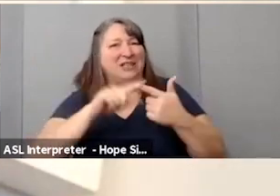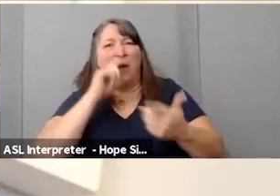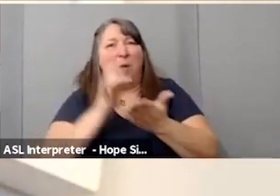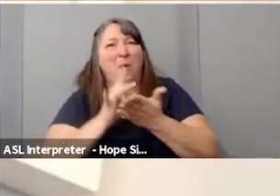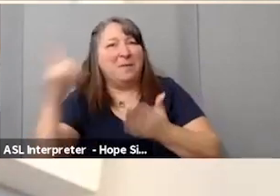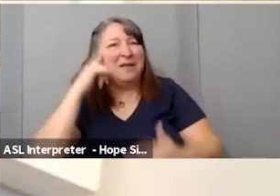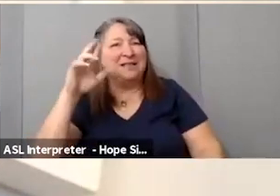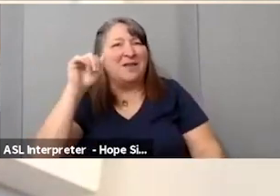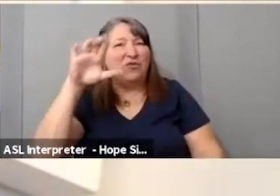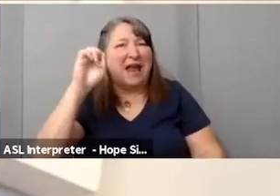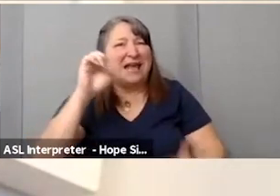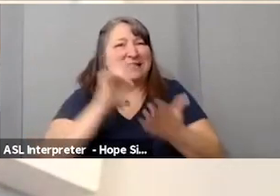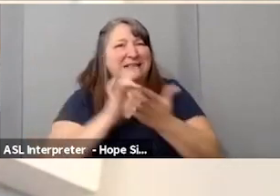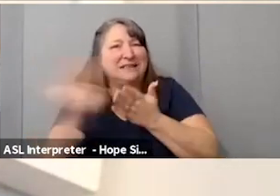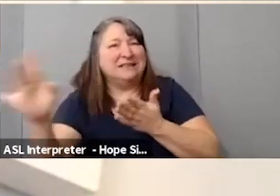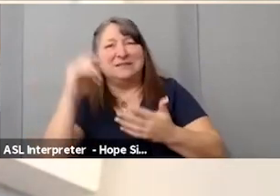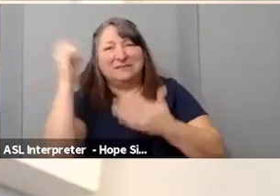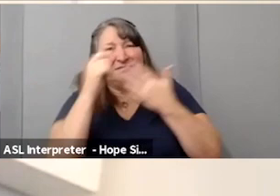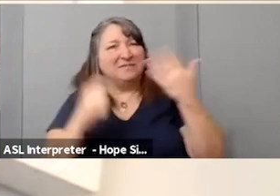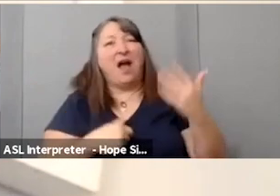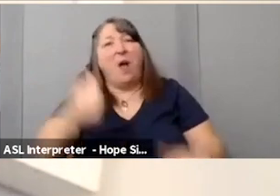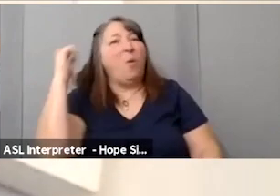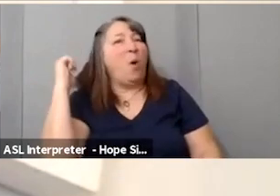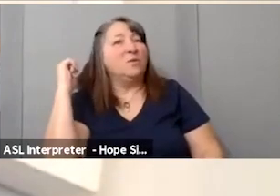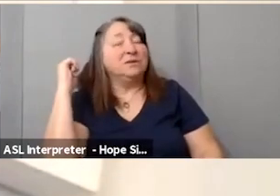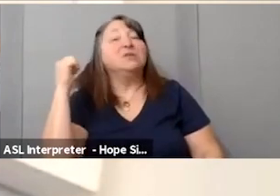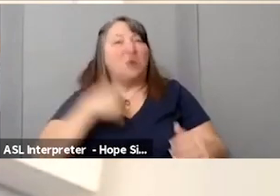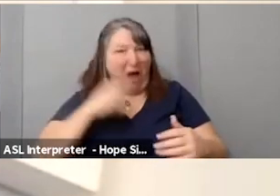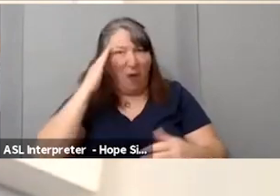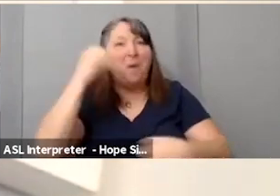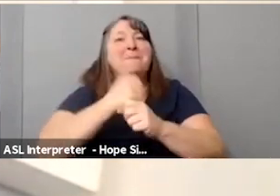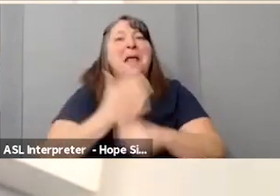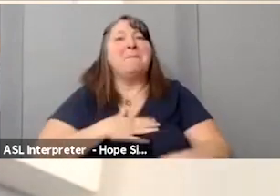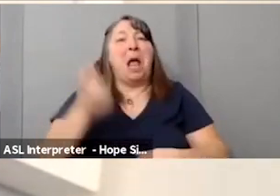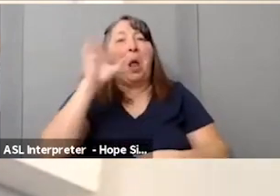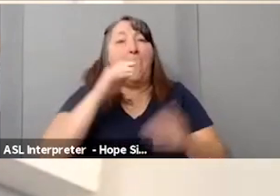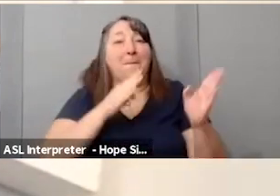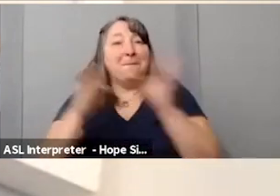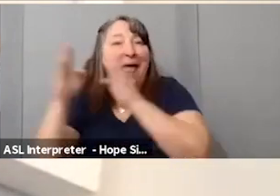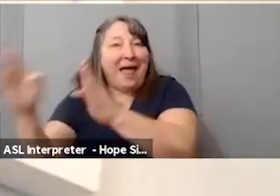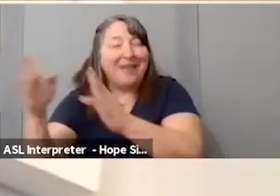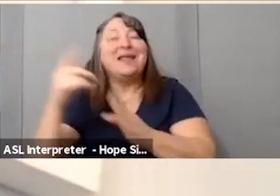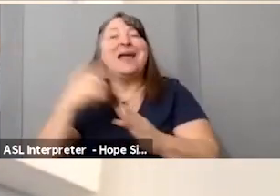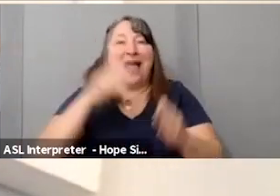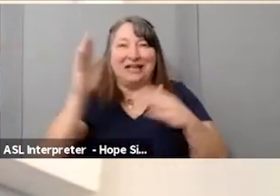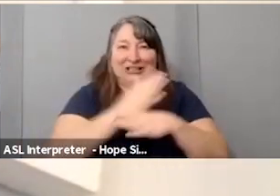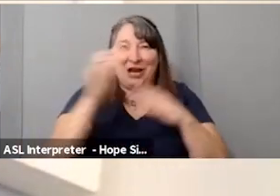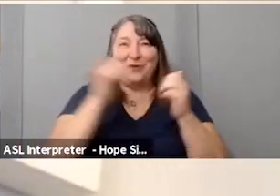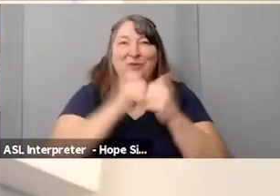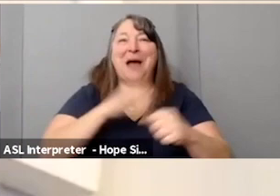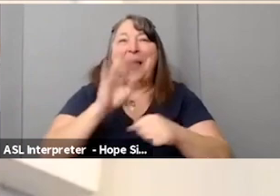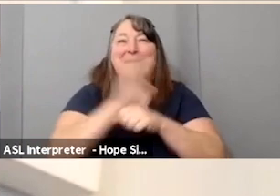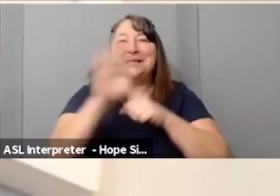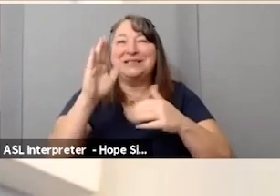going to chart my own path. And I did that along with my business partner who shared the same views. Once we sort